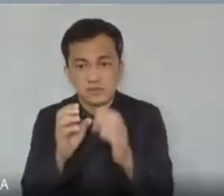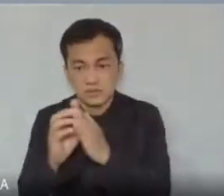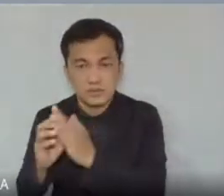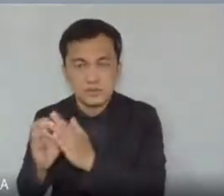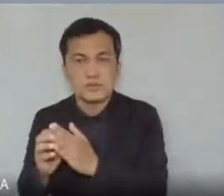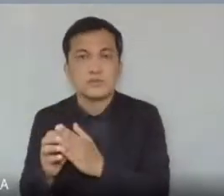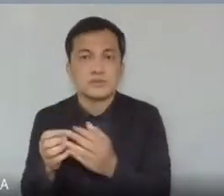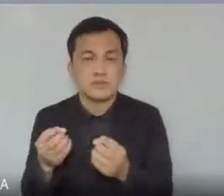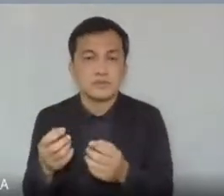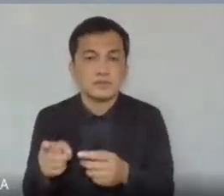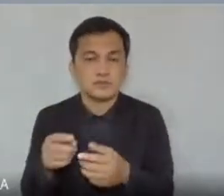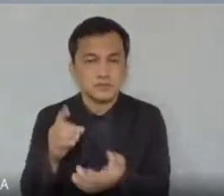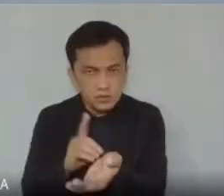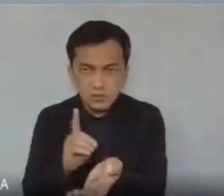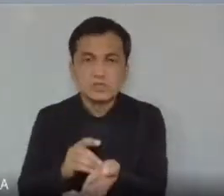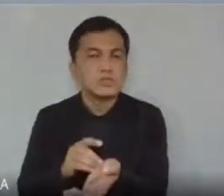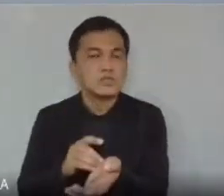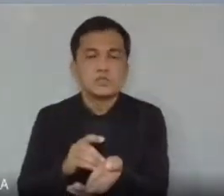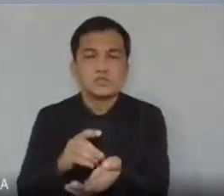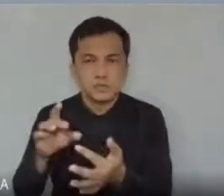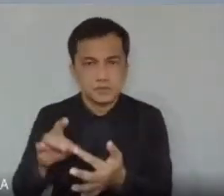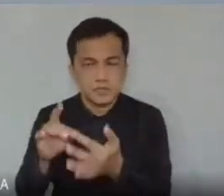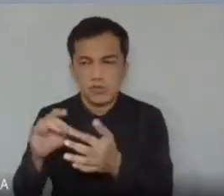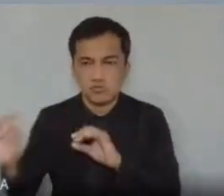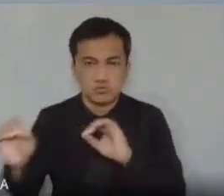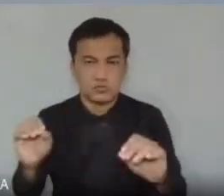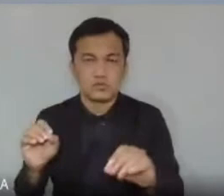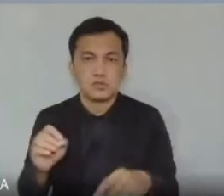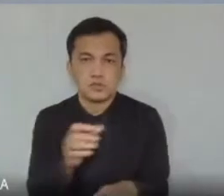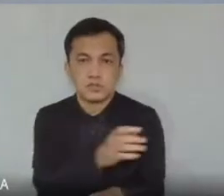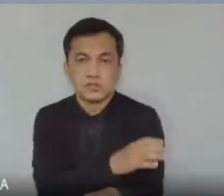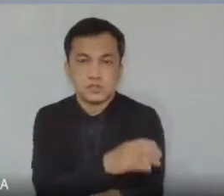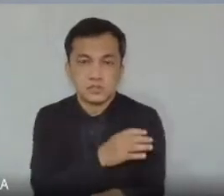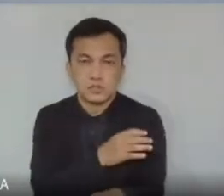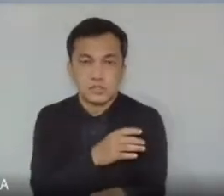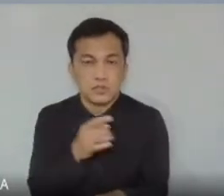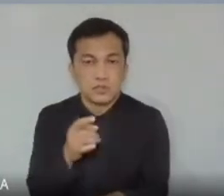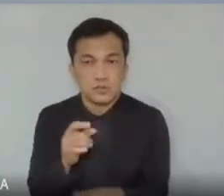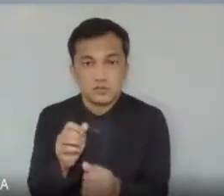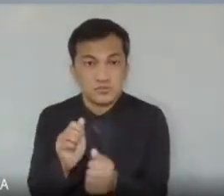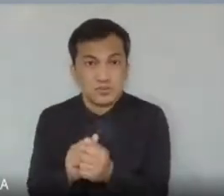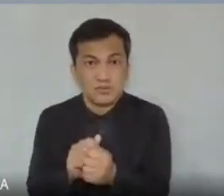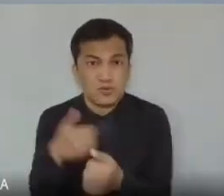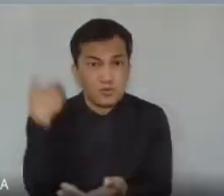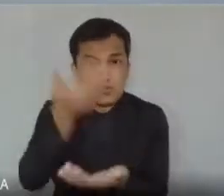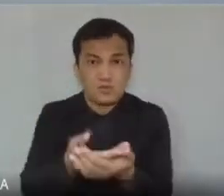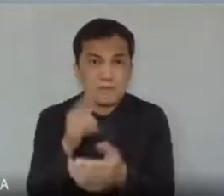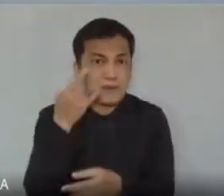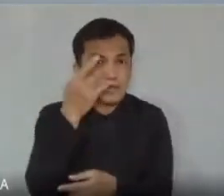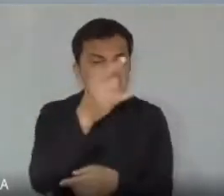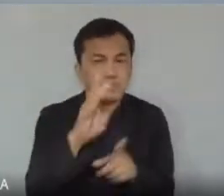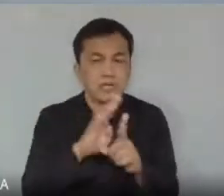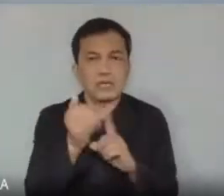even 8 hours as the farthest to travel by boat just to reach our farthest barangay. So you would